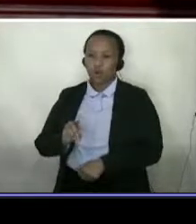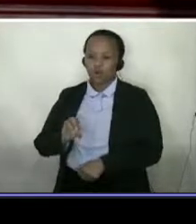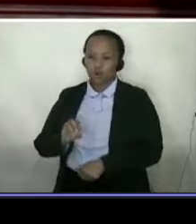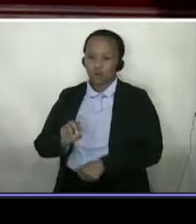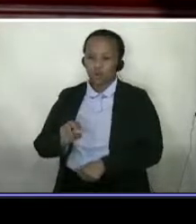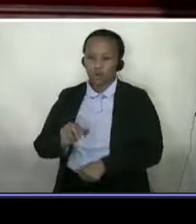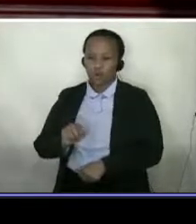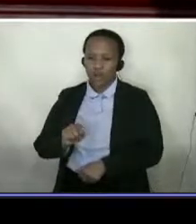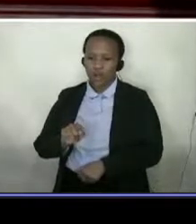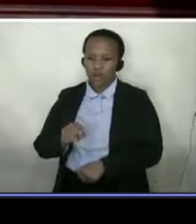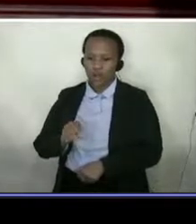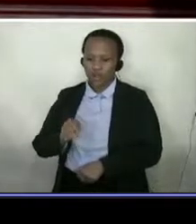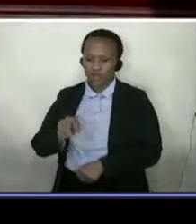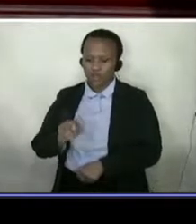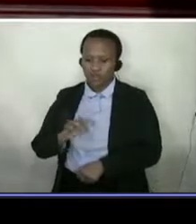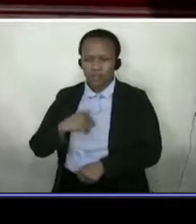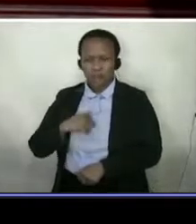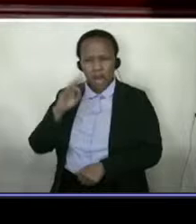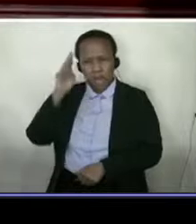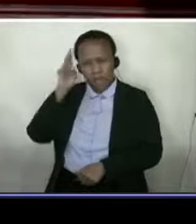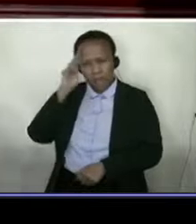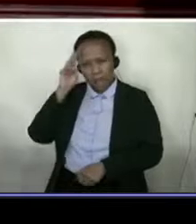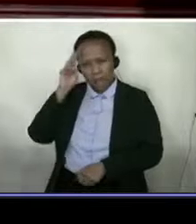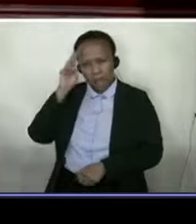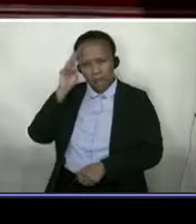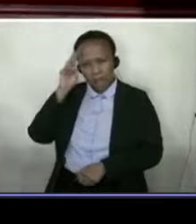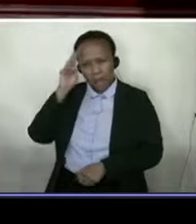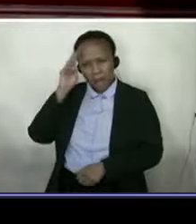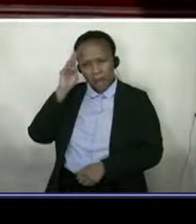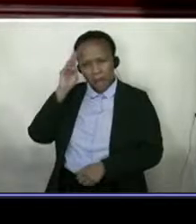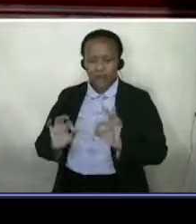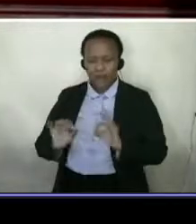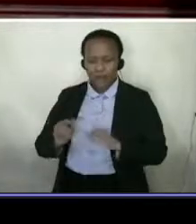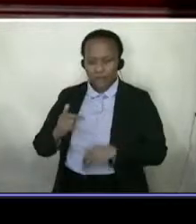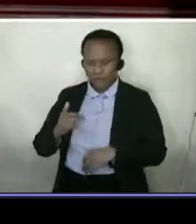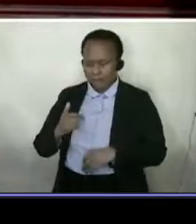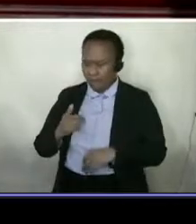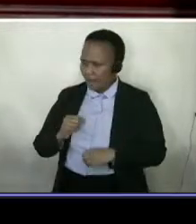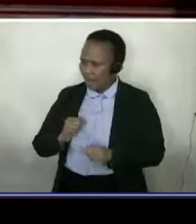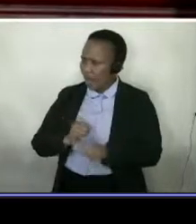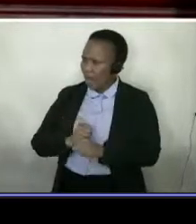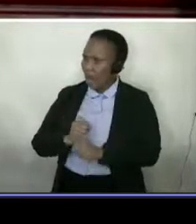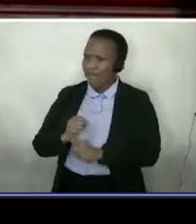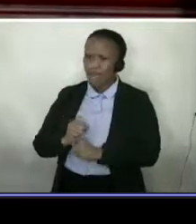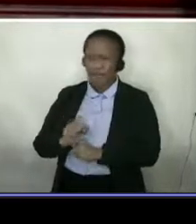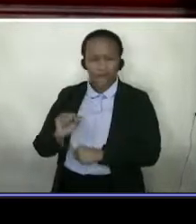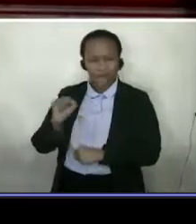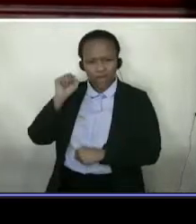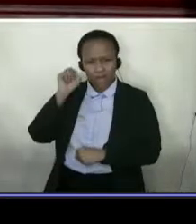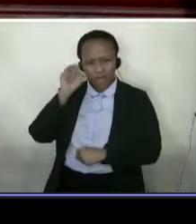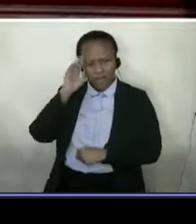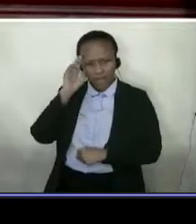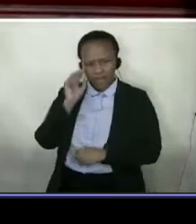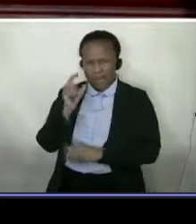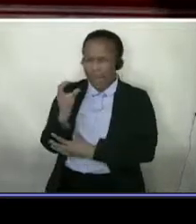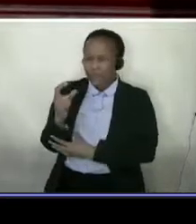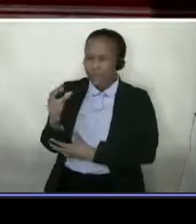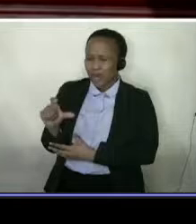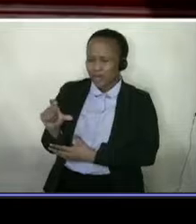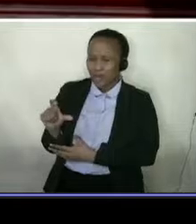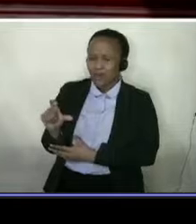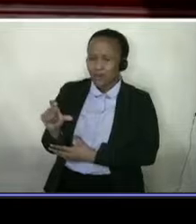vividly, I don't remember even 1 cent, unless I'm get corrected,